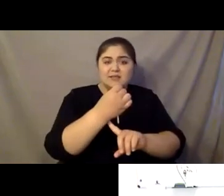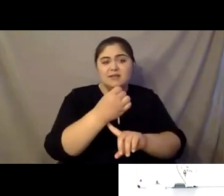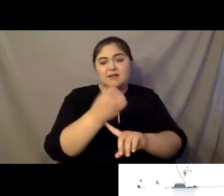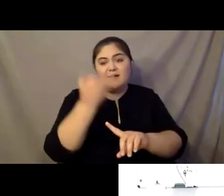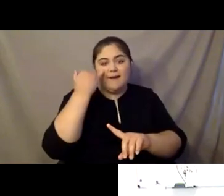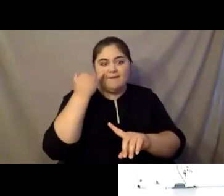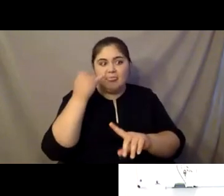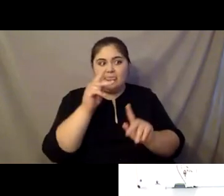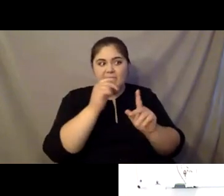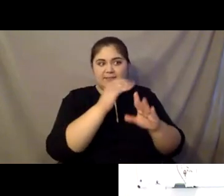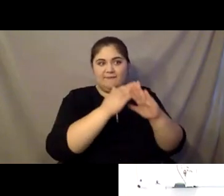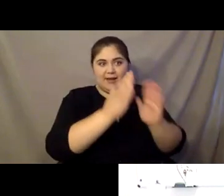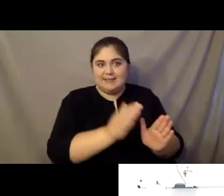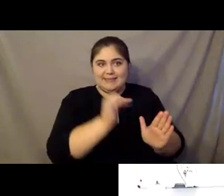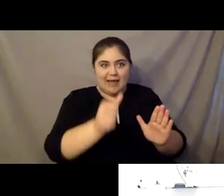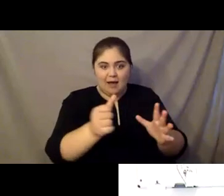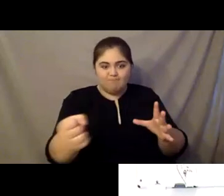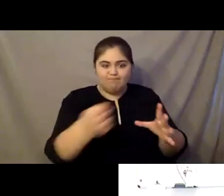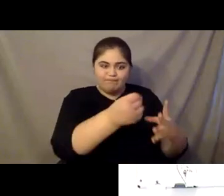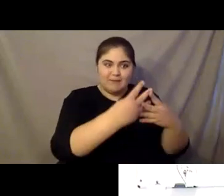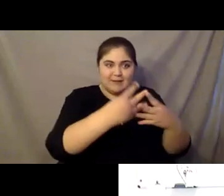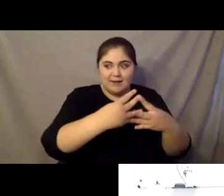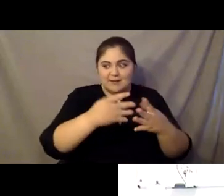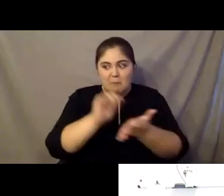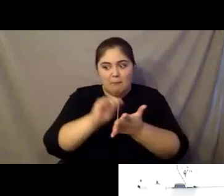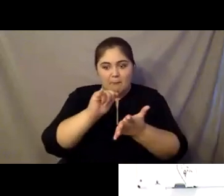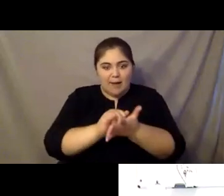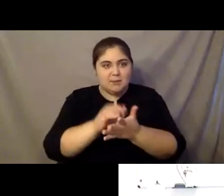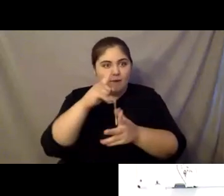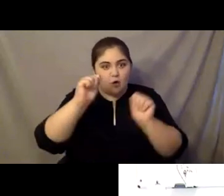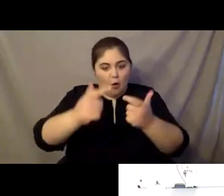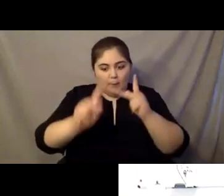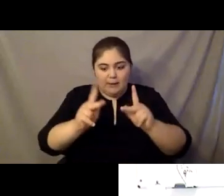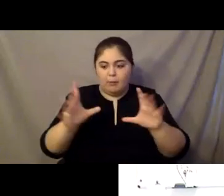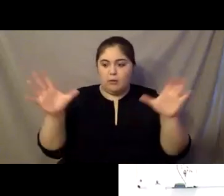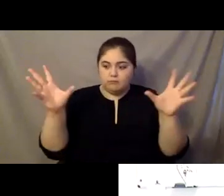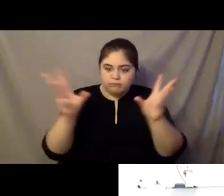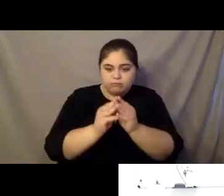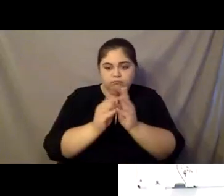custody because there's no way to really get everybody together to try to move things.